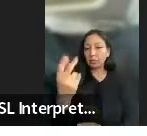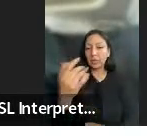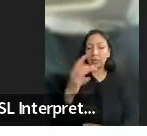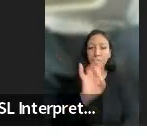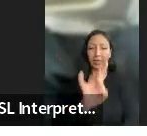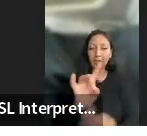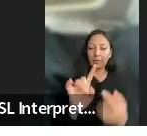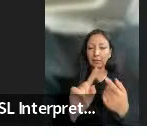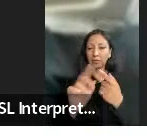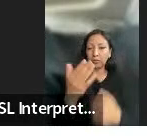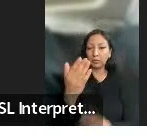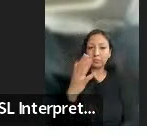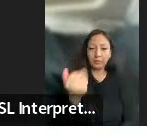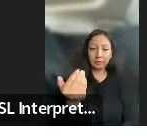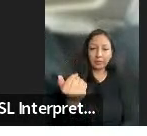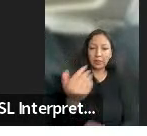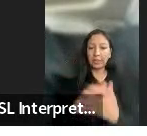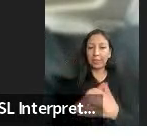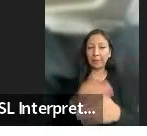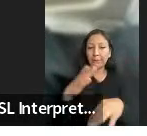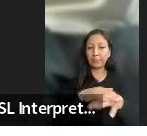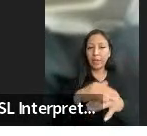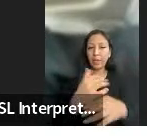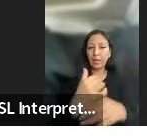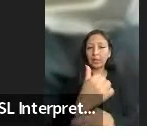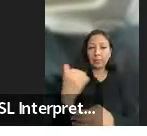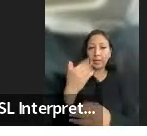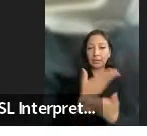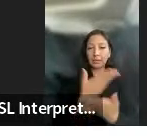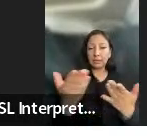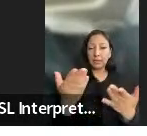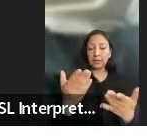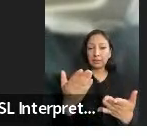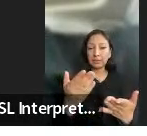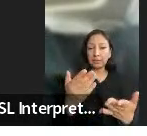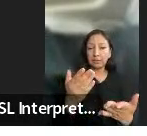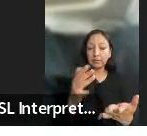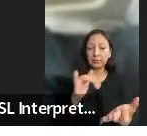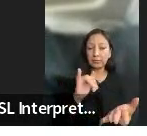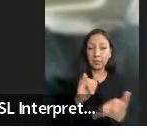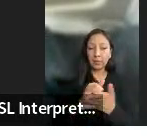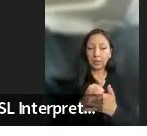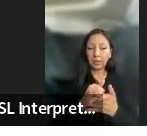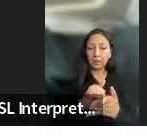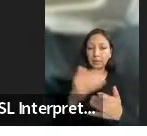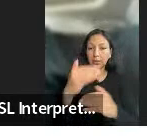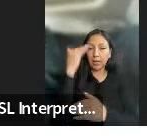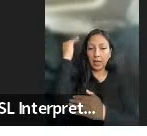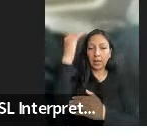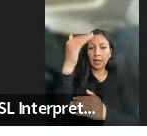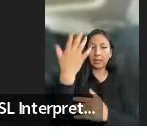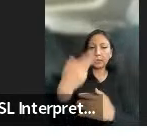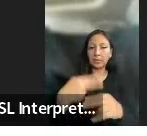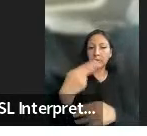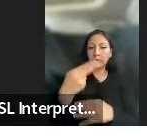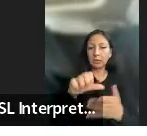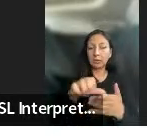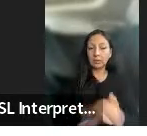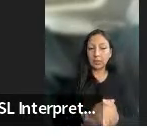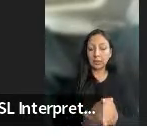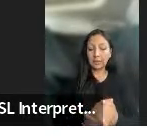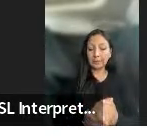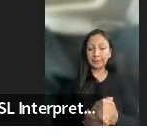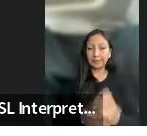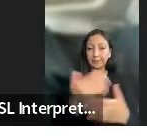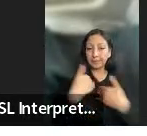to 15 on the back of some of these height increases. And